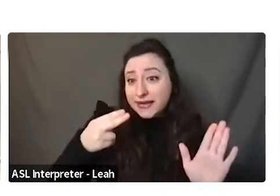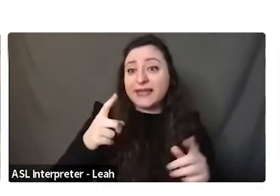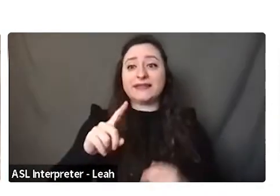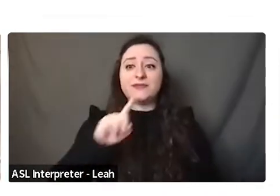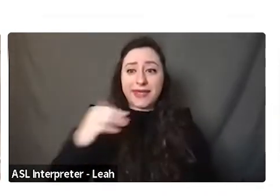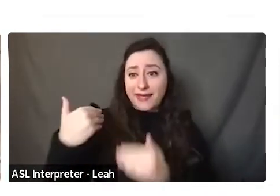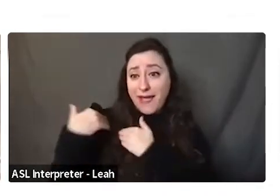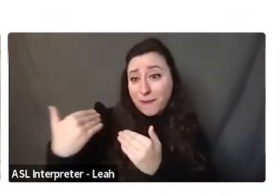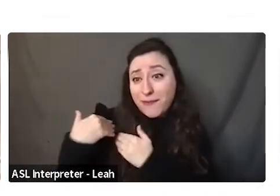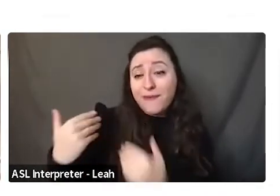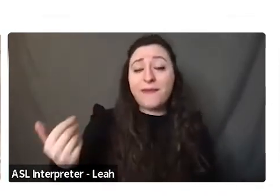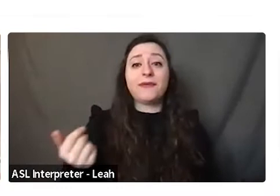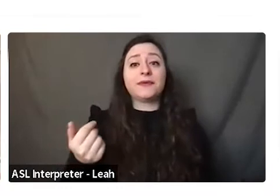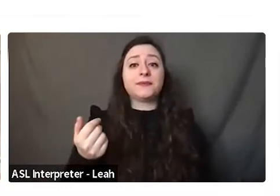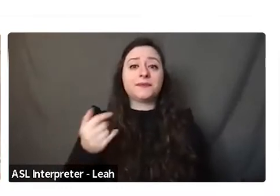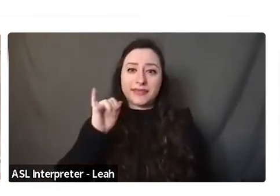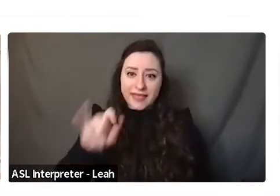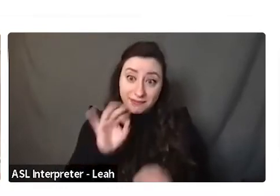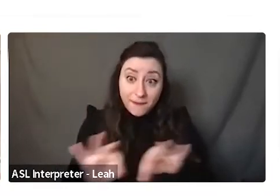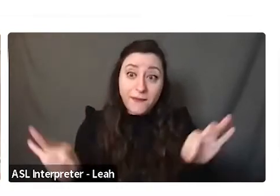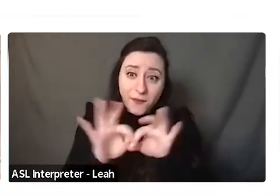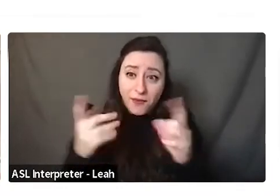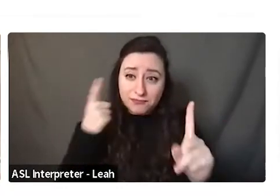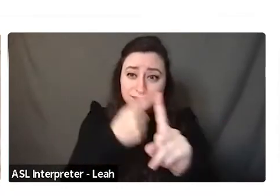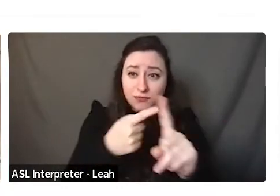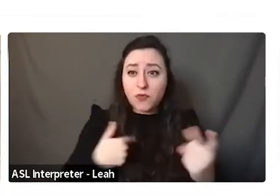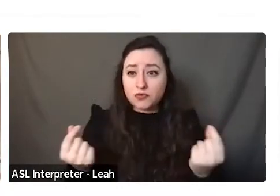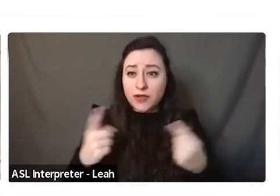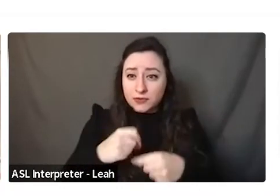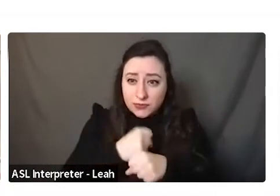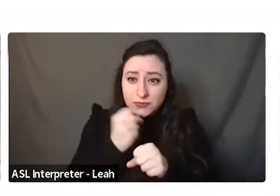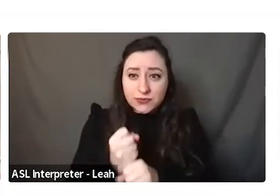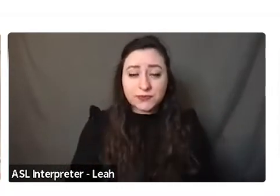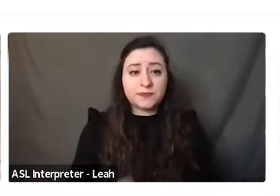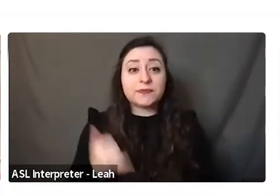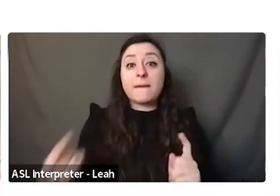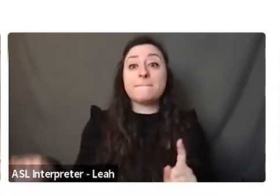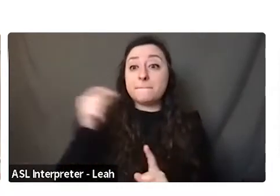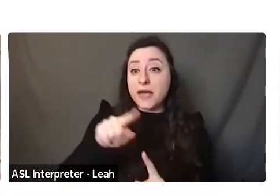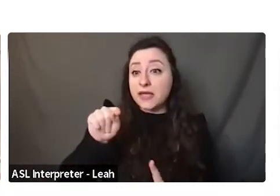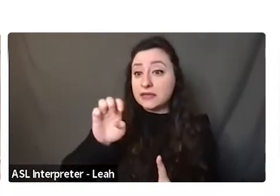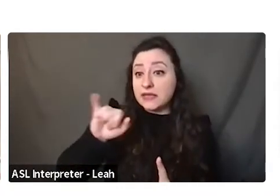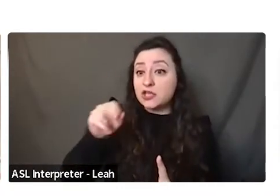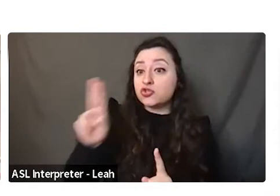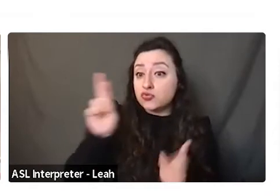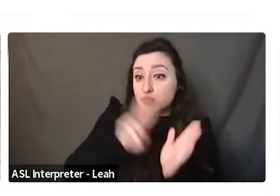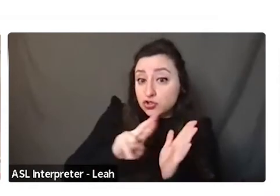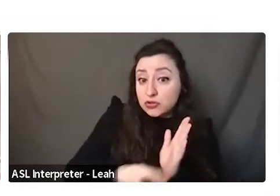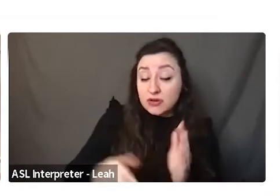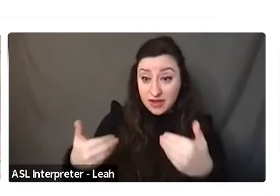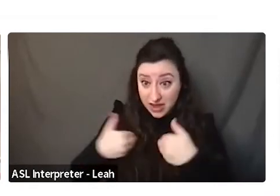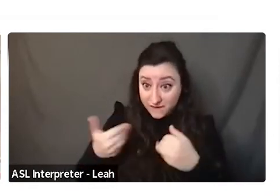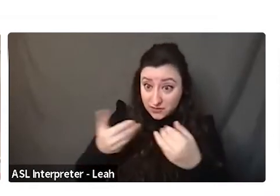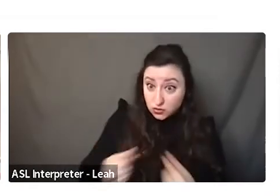outside, and that is key for what we are trying to create. Again, going back to Teju's research, are there